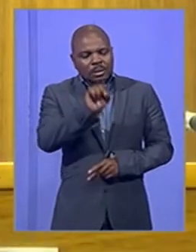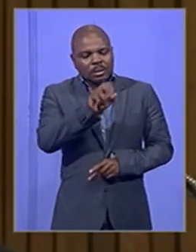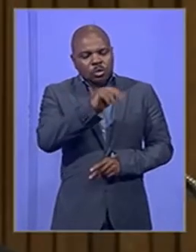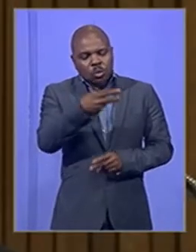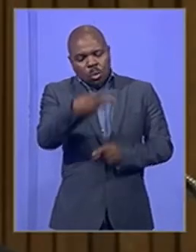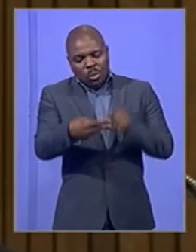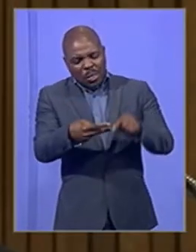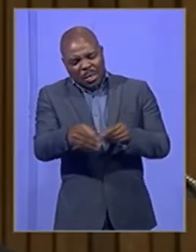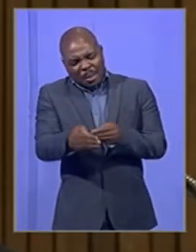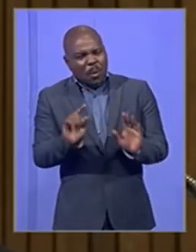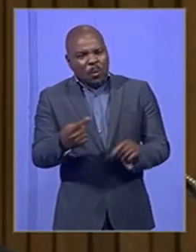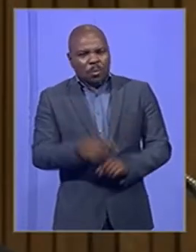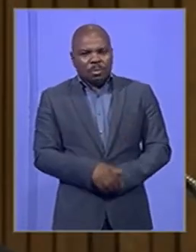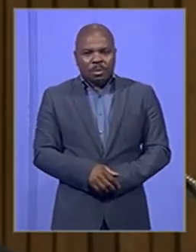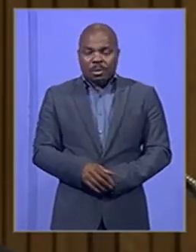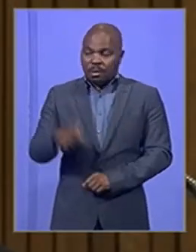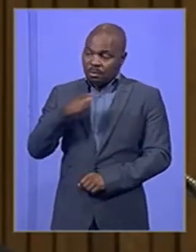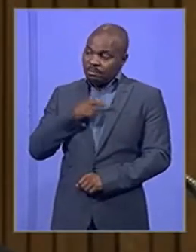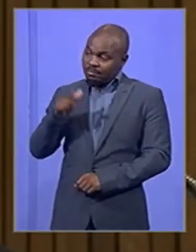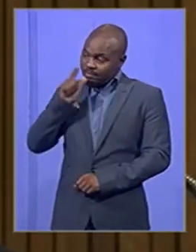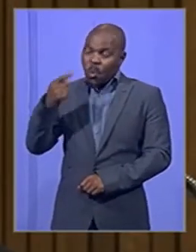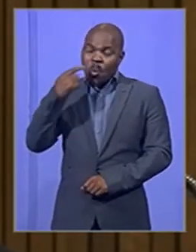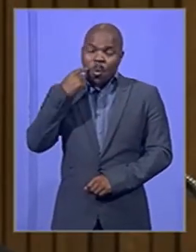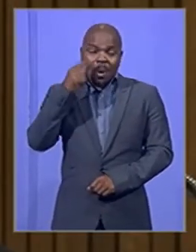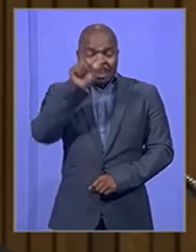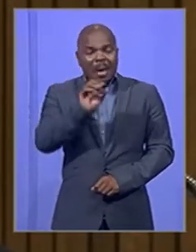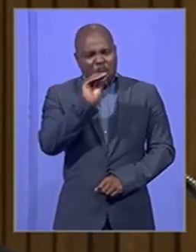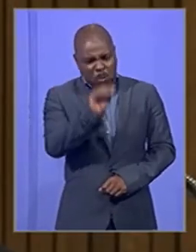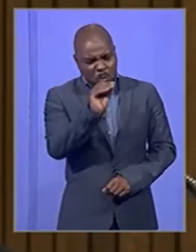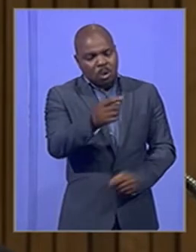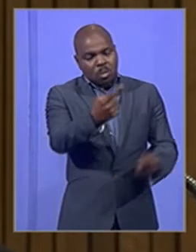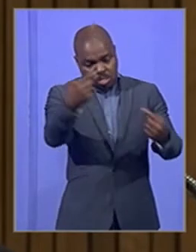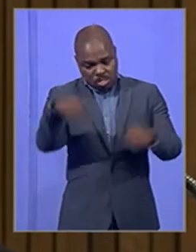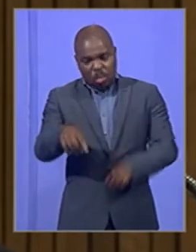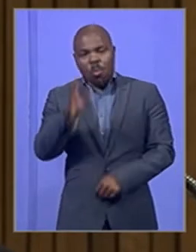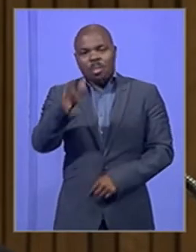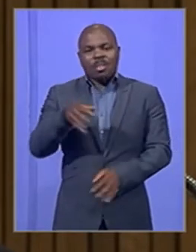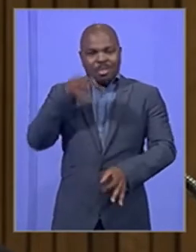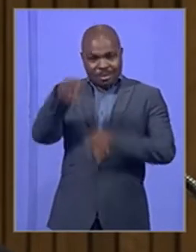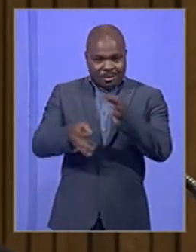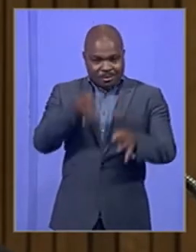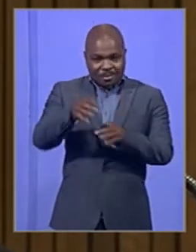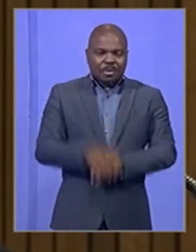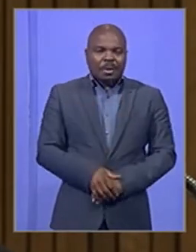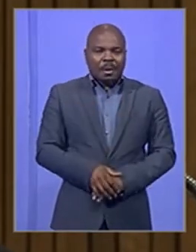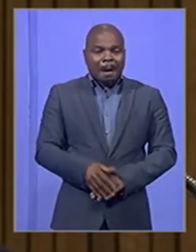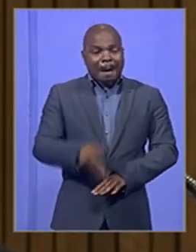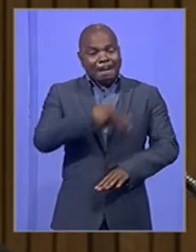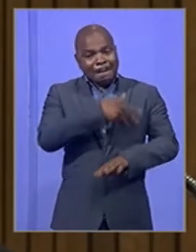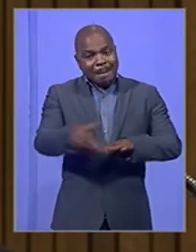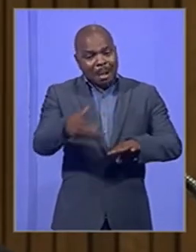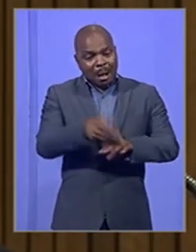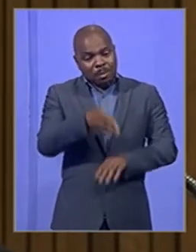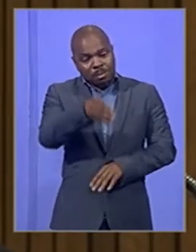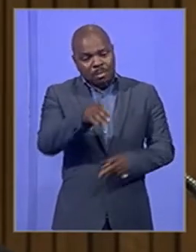put it to you, there will be a witness who come and testify that there was a blood and cans